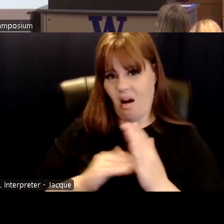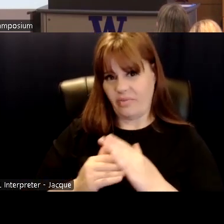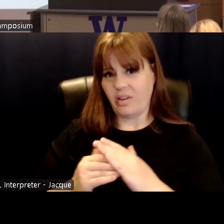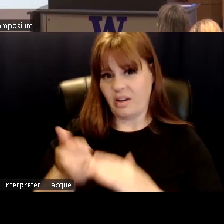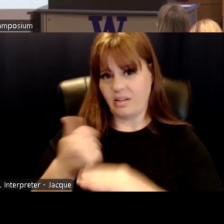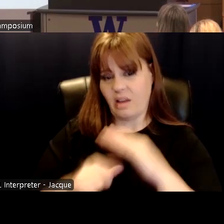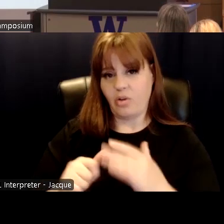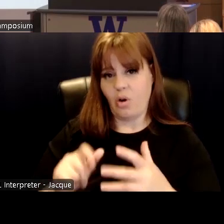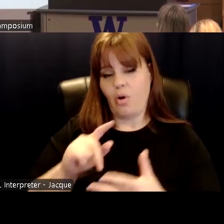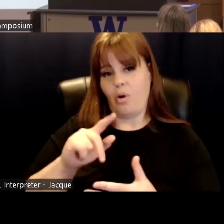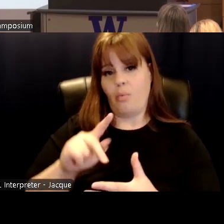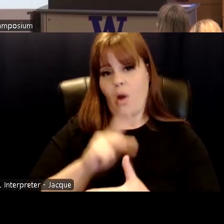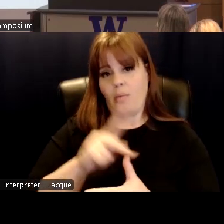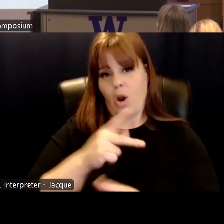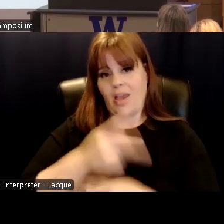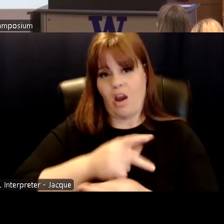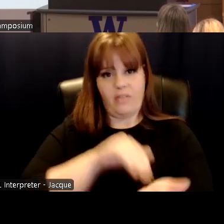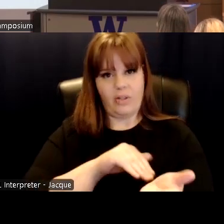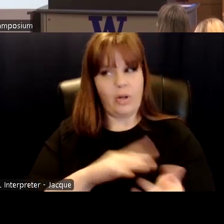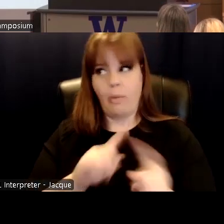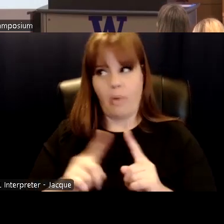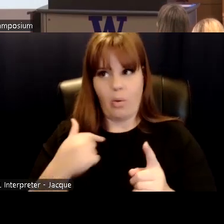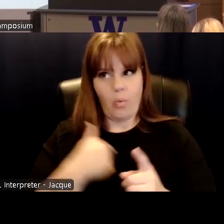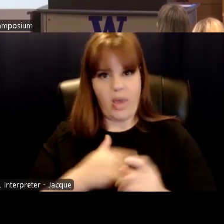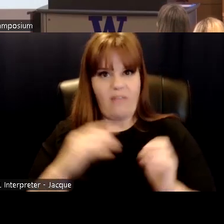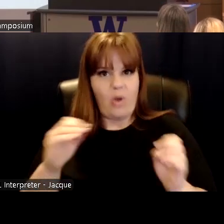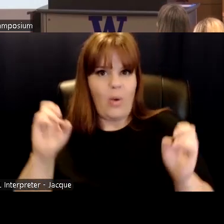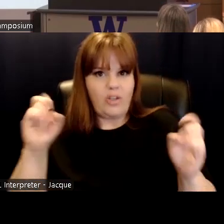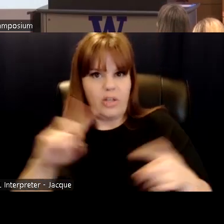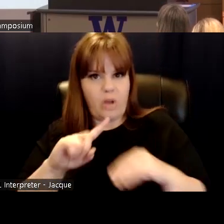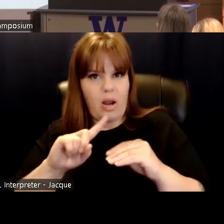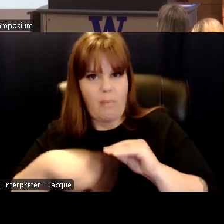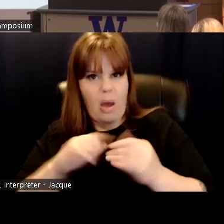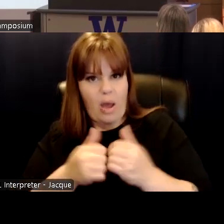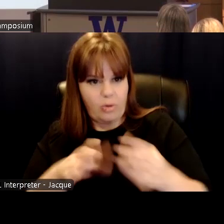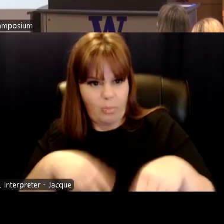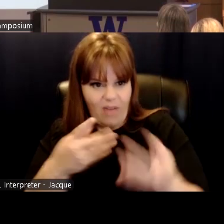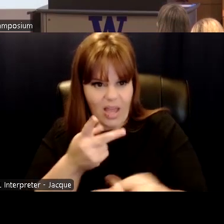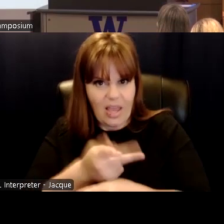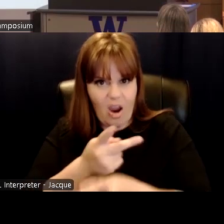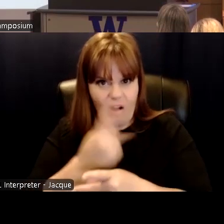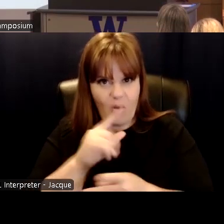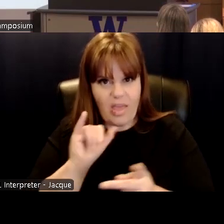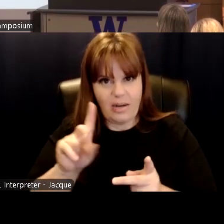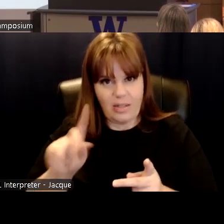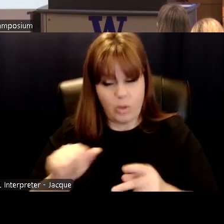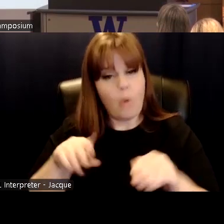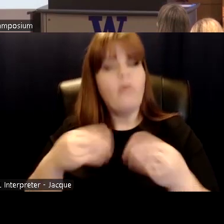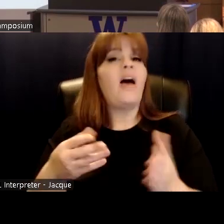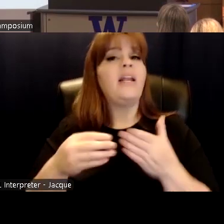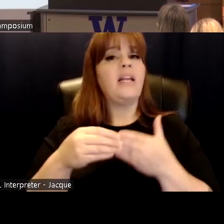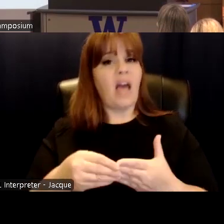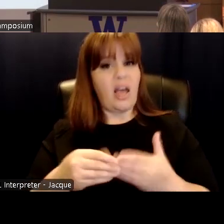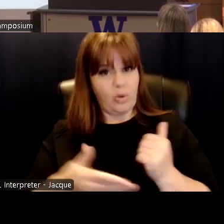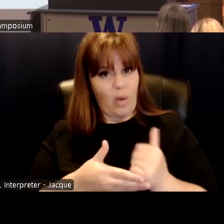the primary care physician, but we don't receive any education on how to do it. So providing how-to guides to help the primary